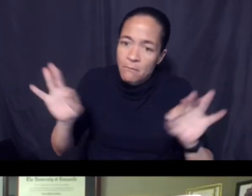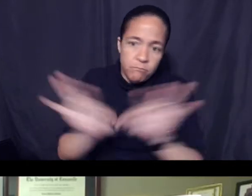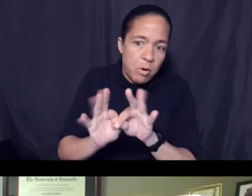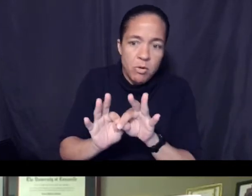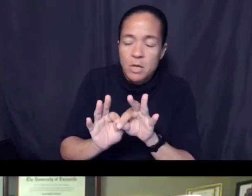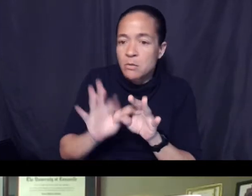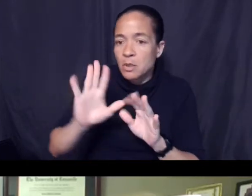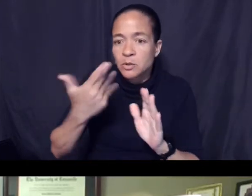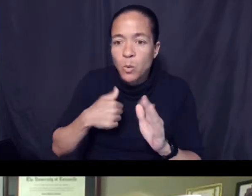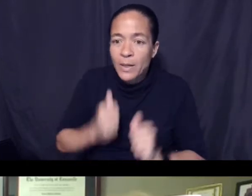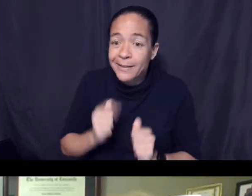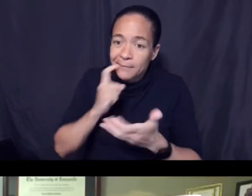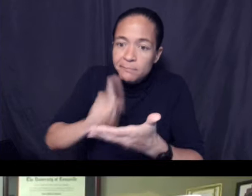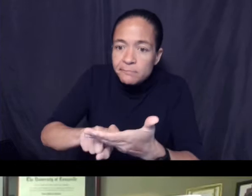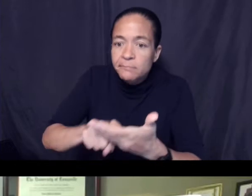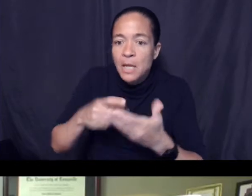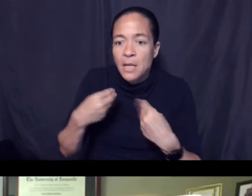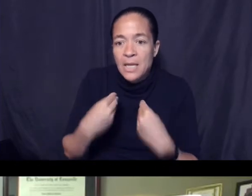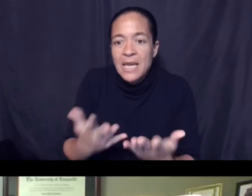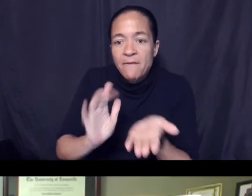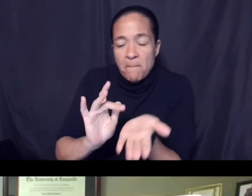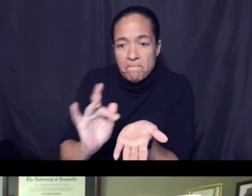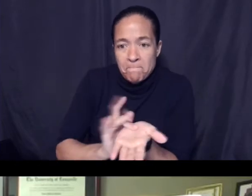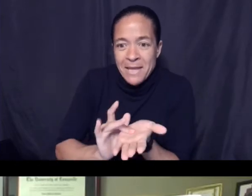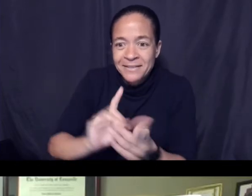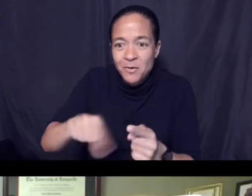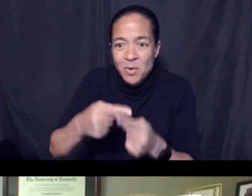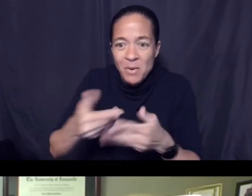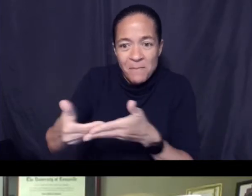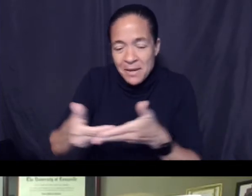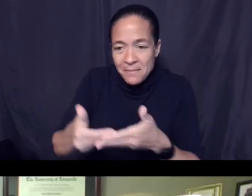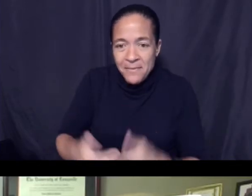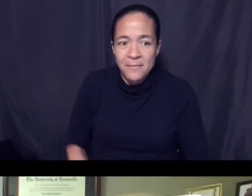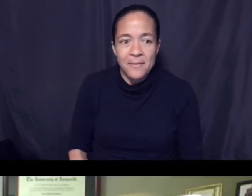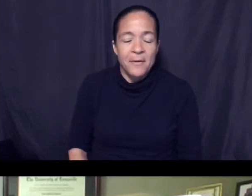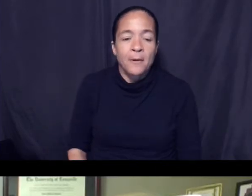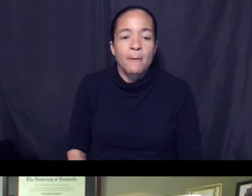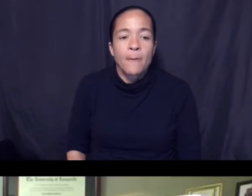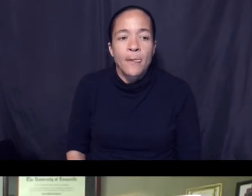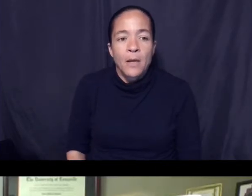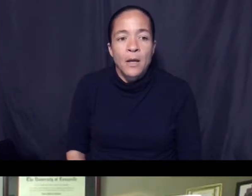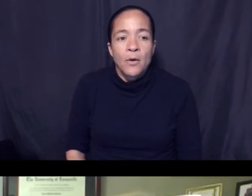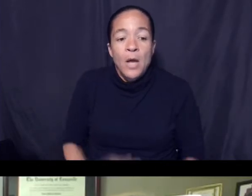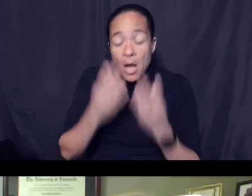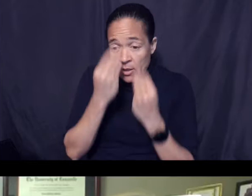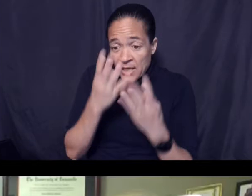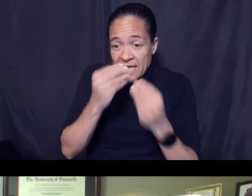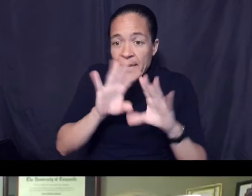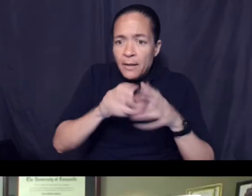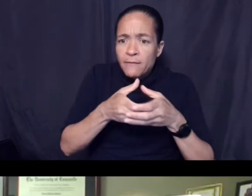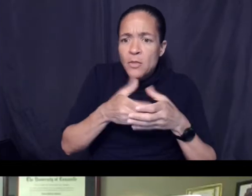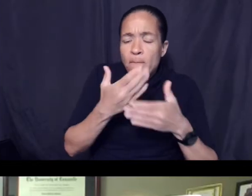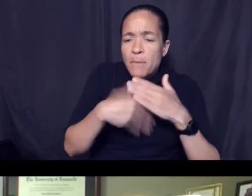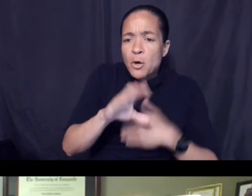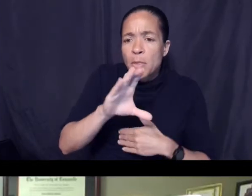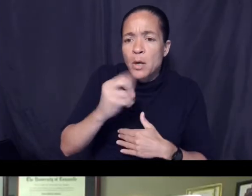to potentially offer antiviral therapy. So the data for the birth cohort for 2020